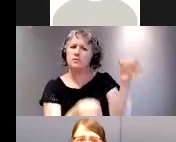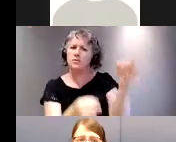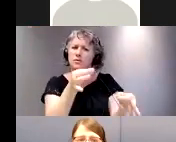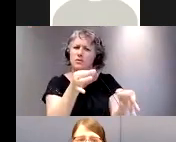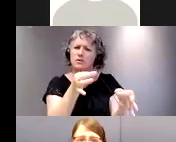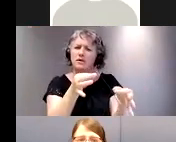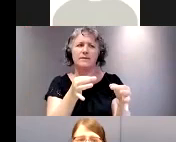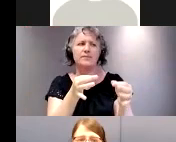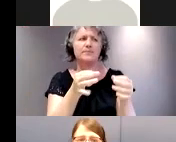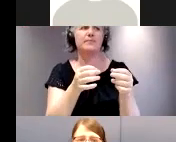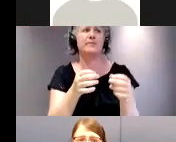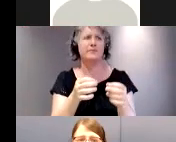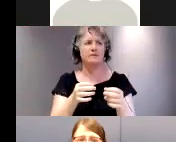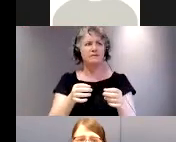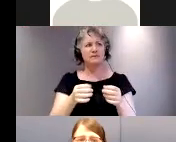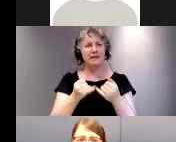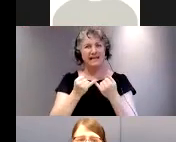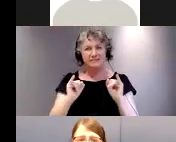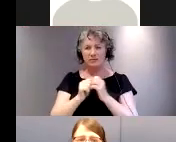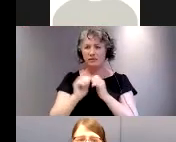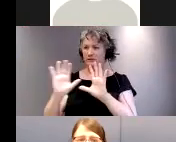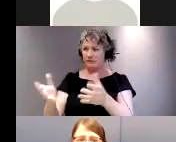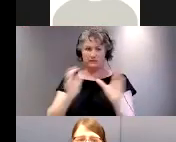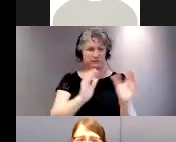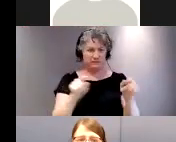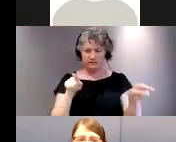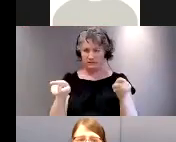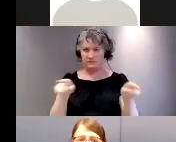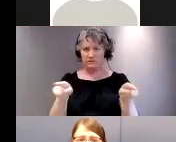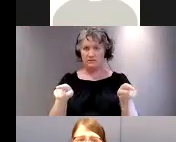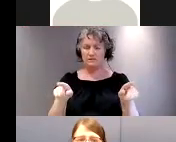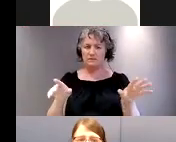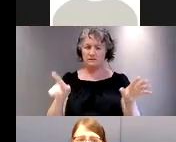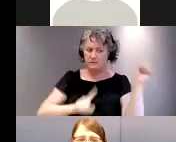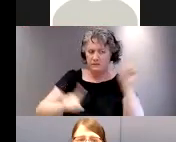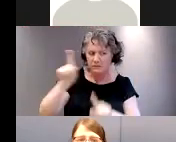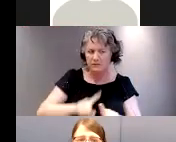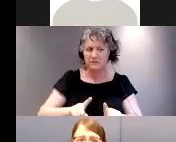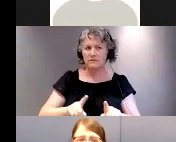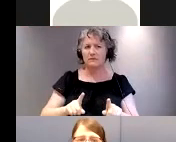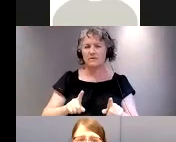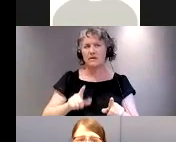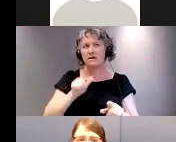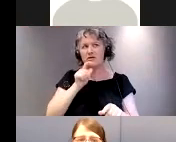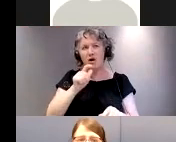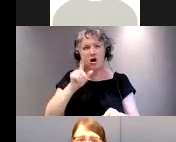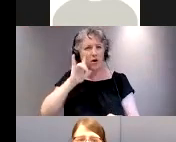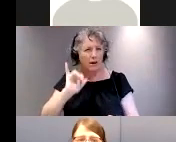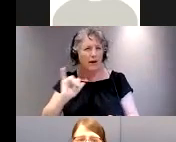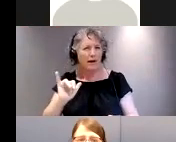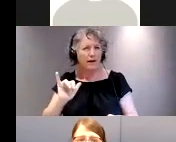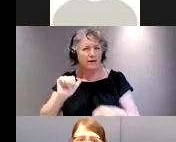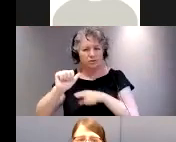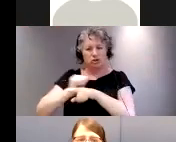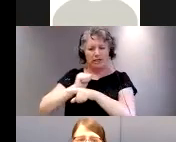the autonomy with the families and the decision-making with the families, right? It doesn't look like in practice what you hear about in